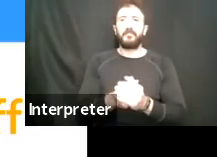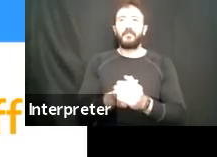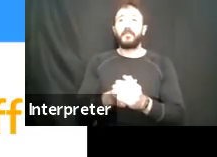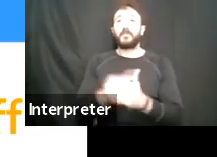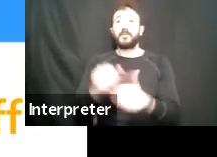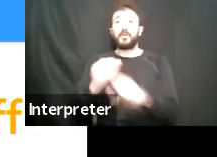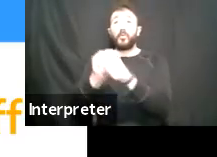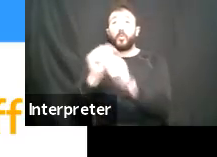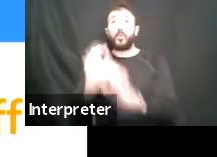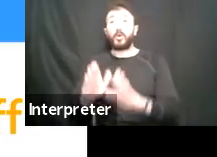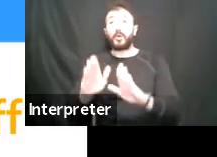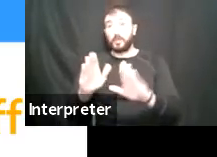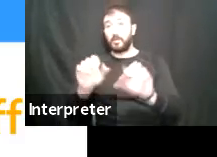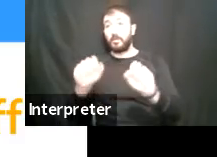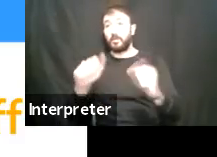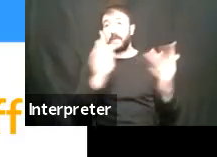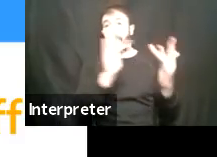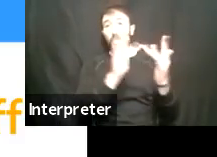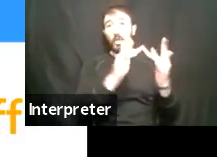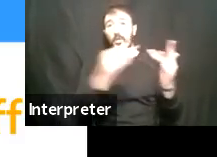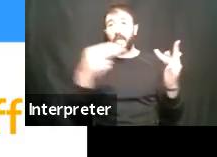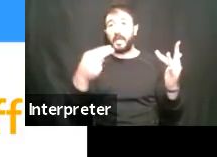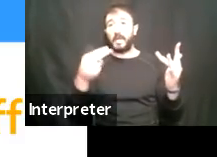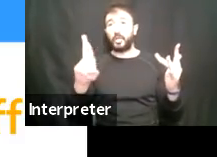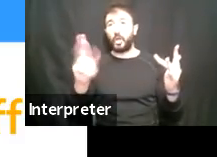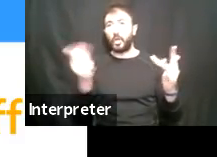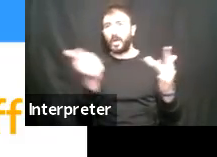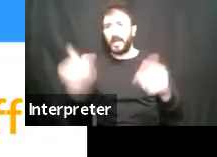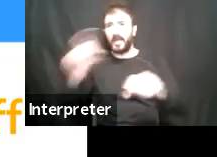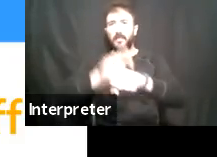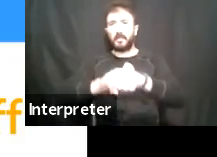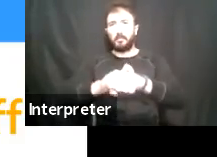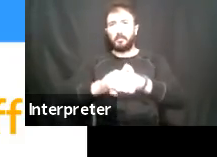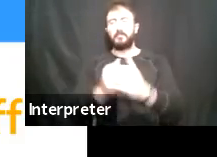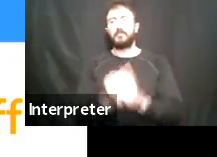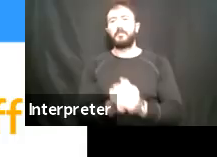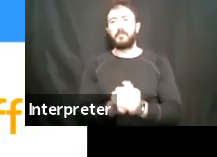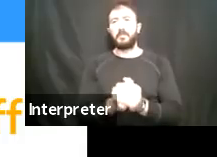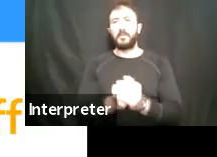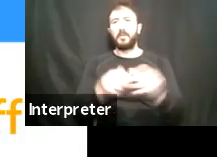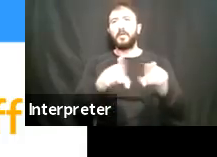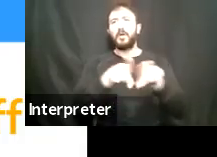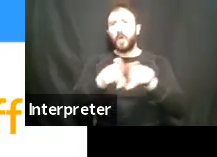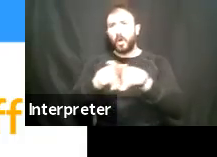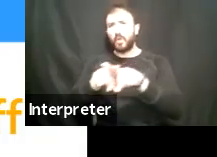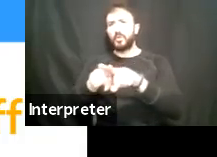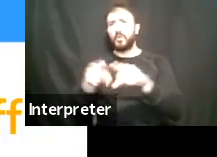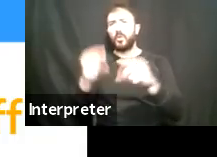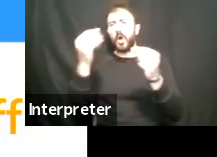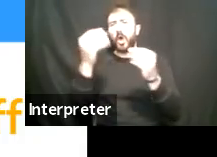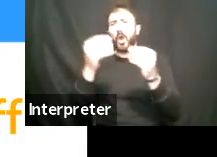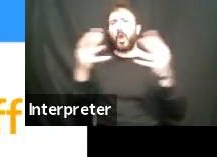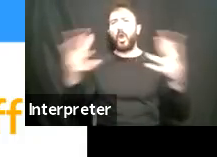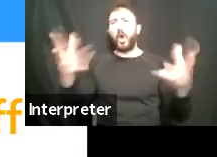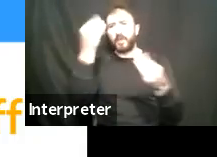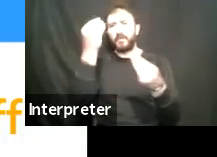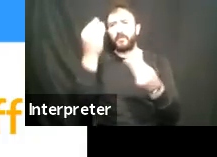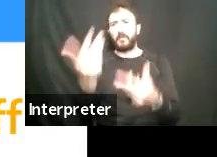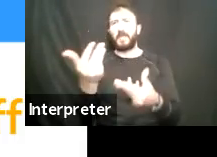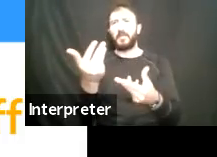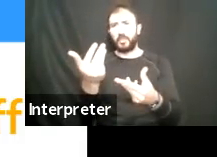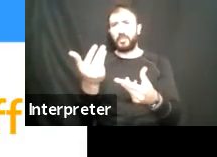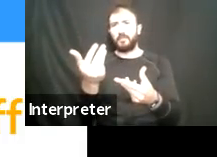resources. There's also a tremendous amount of leave and accommodation information that's available right on the